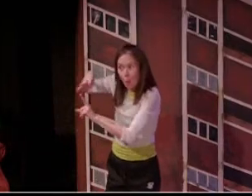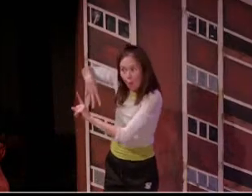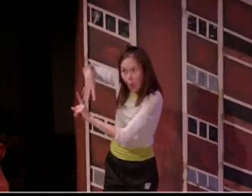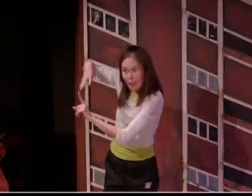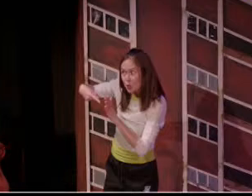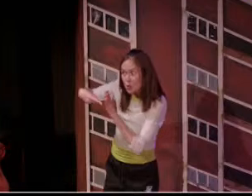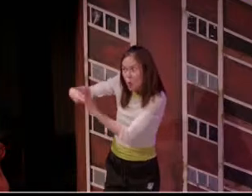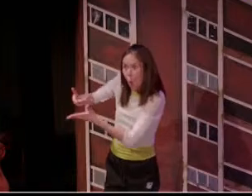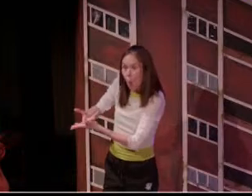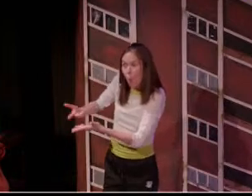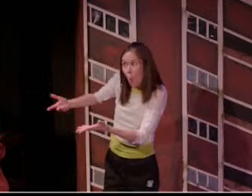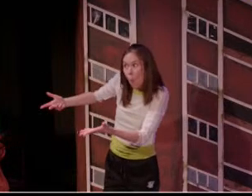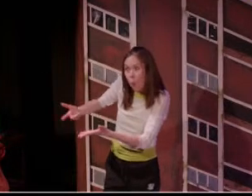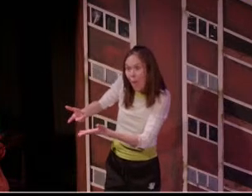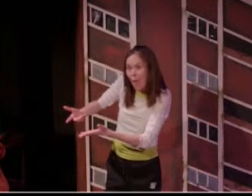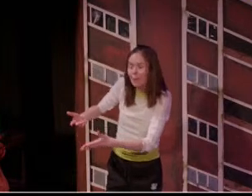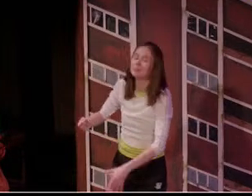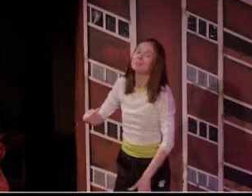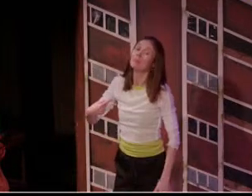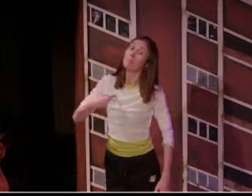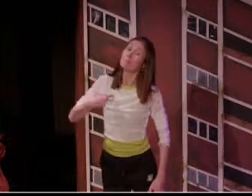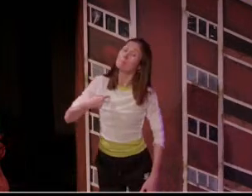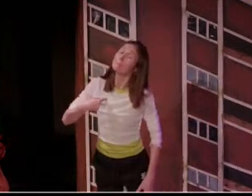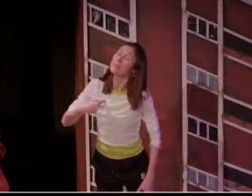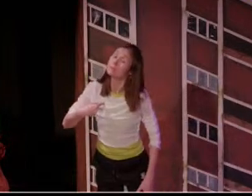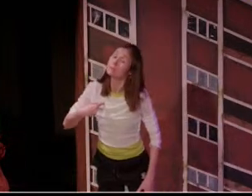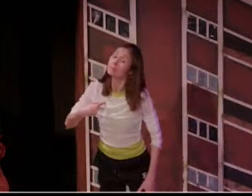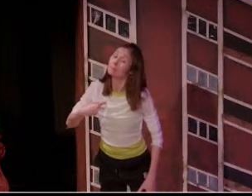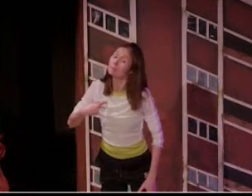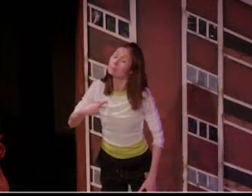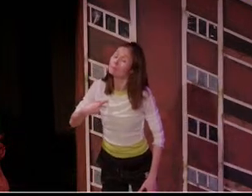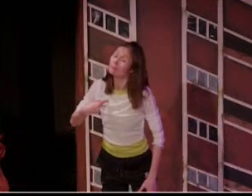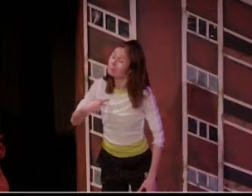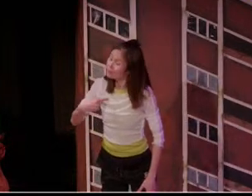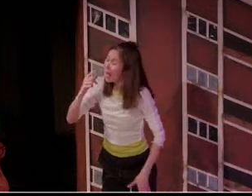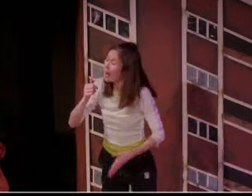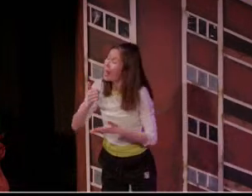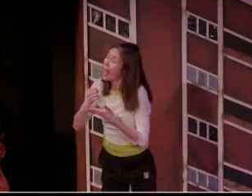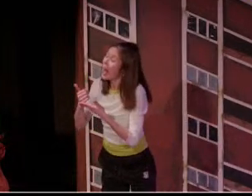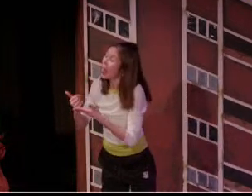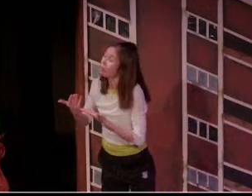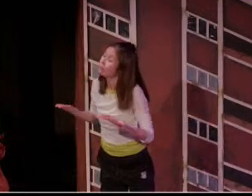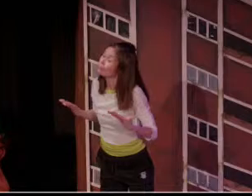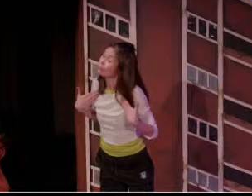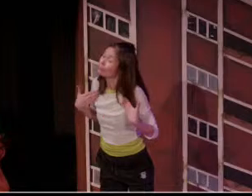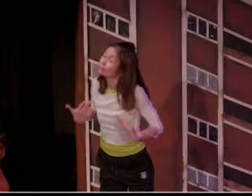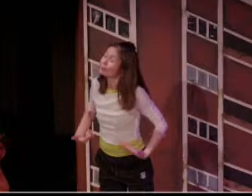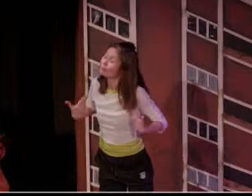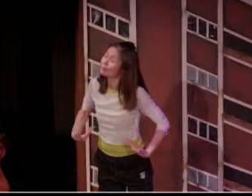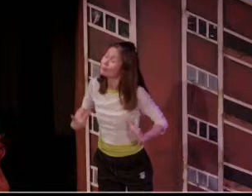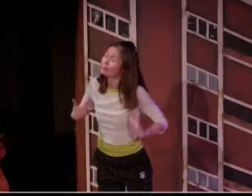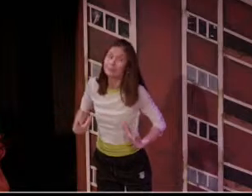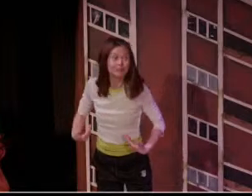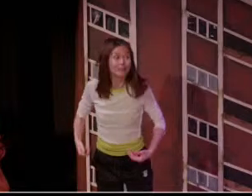is a man who could affect your outcome beside Polixenes, here is the man for the task.